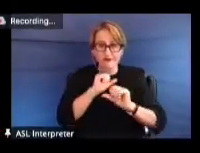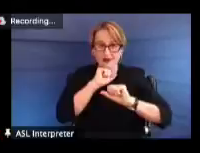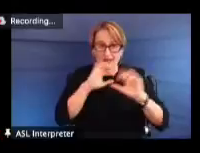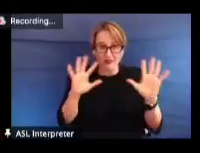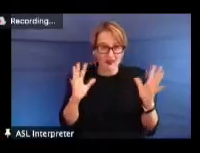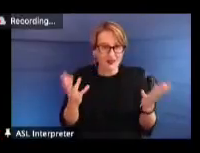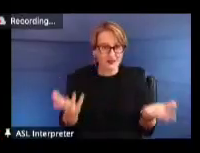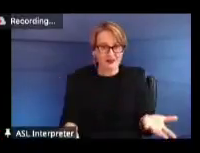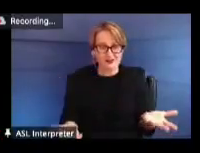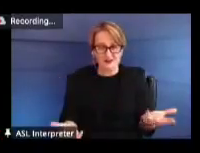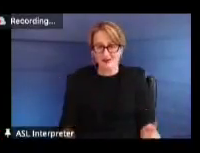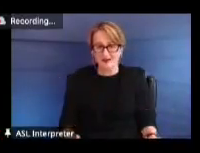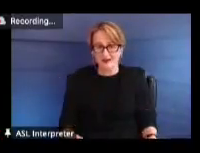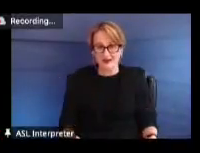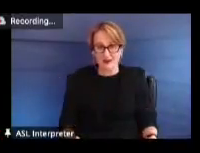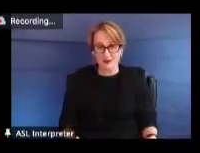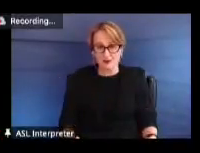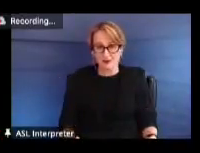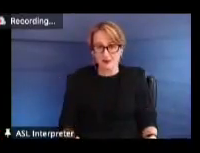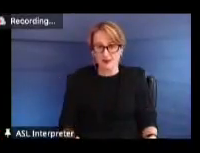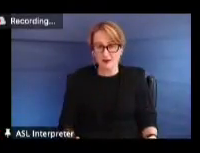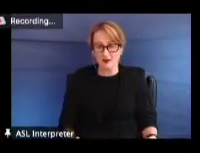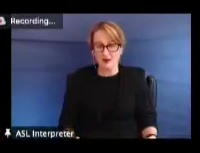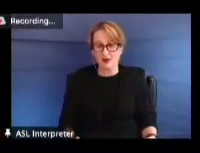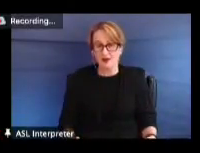So, and I mean,